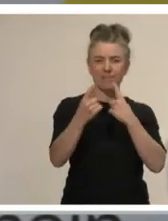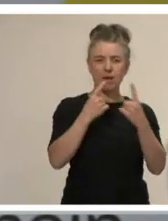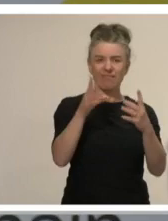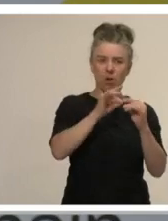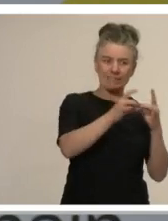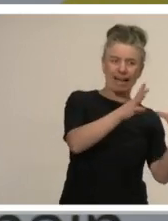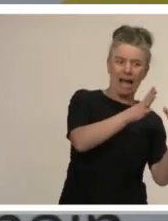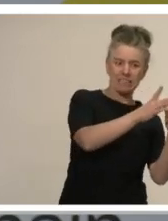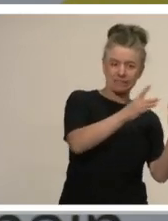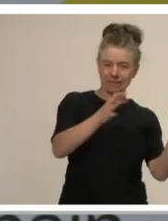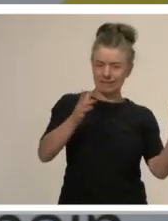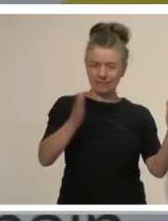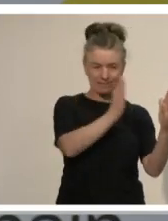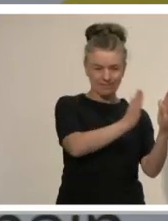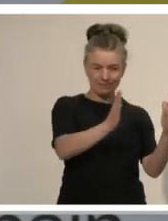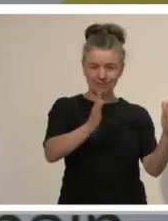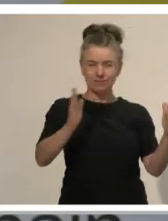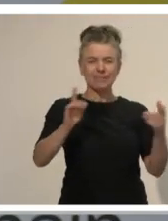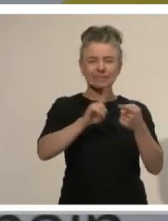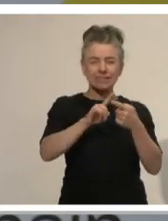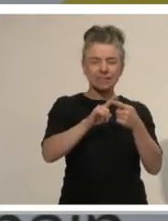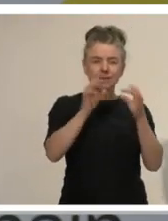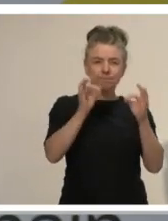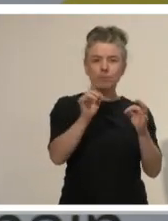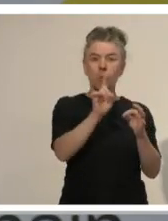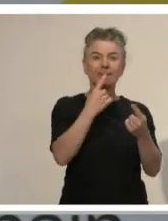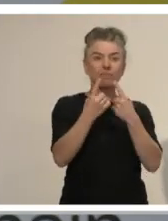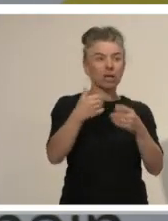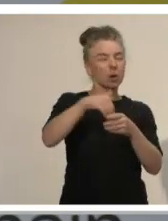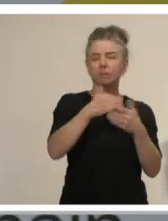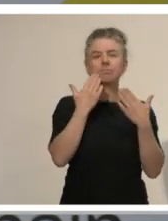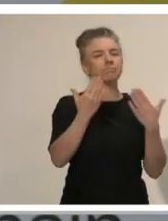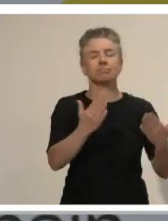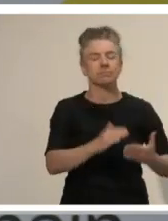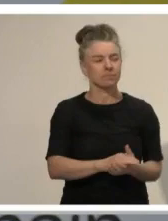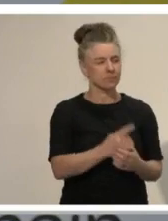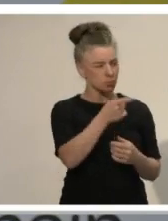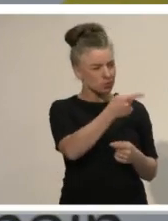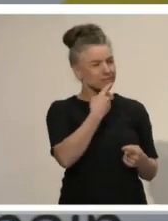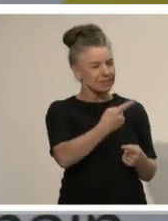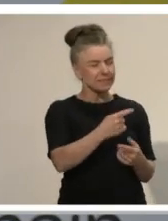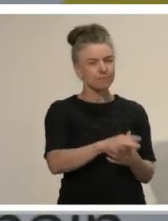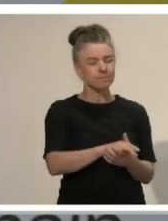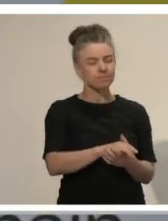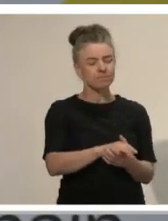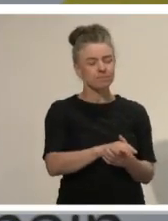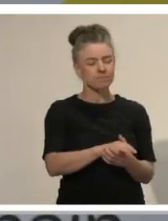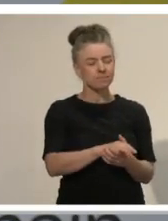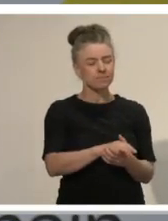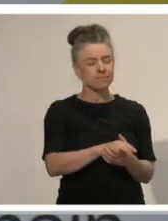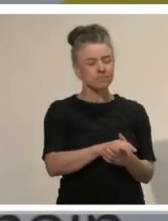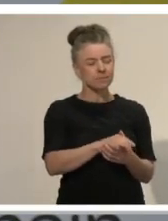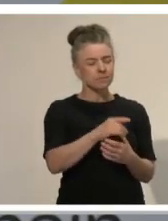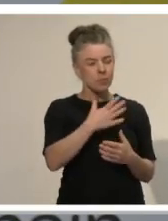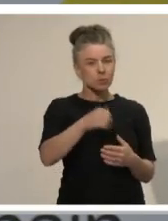the exact indicators because for example, one of the ones you talked about was understanding exactly when the onset of